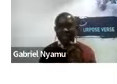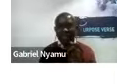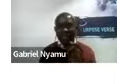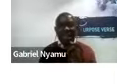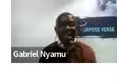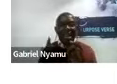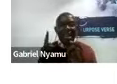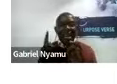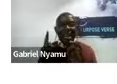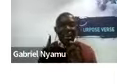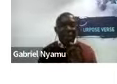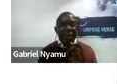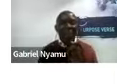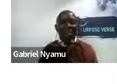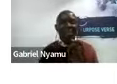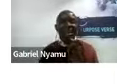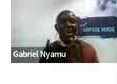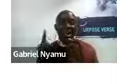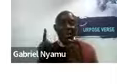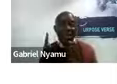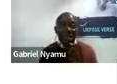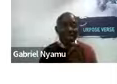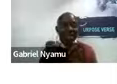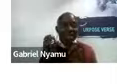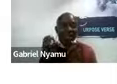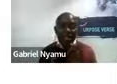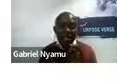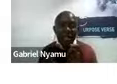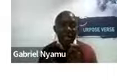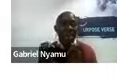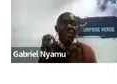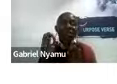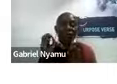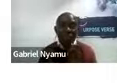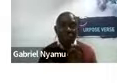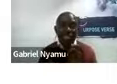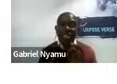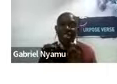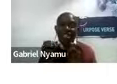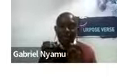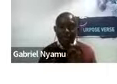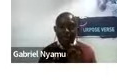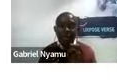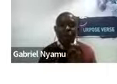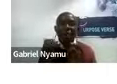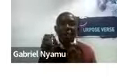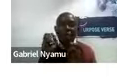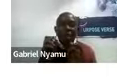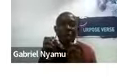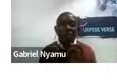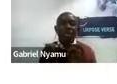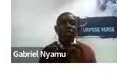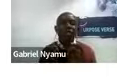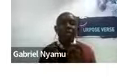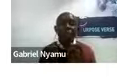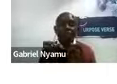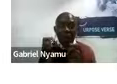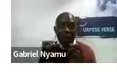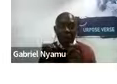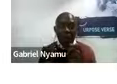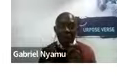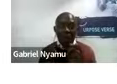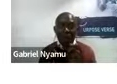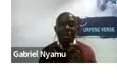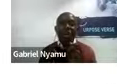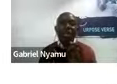problem. I am always a believer, and I have seen this and I've tested this, and I have seen global trend in this space, where the moment you start talking about